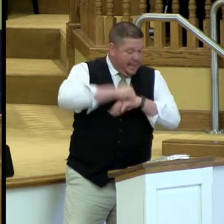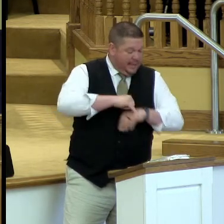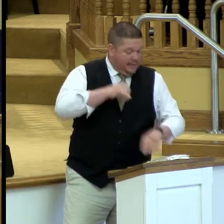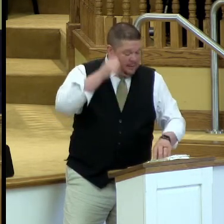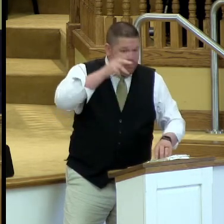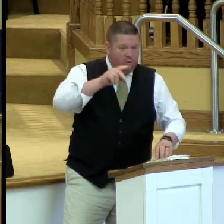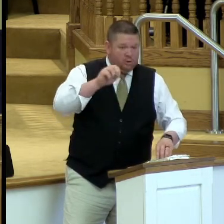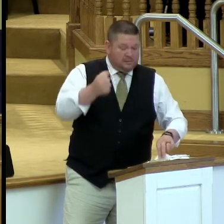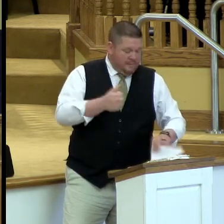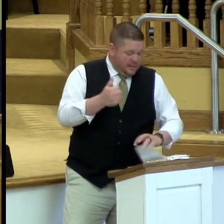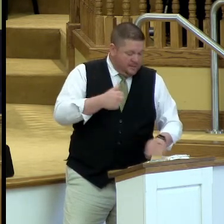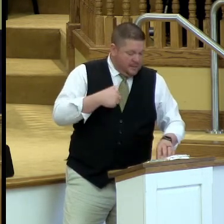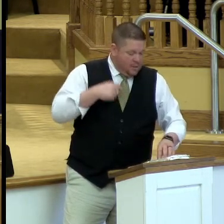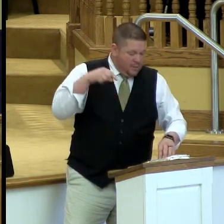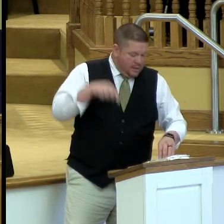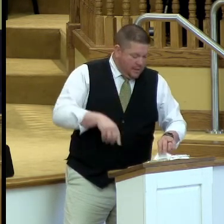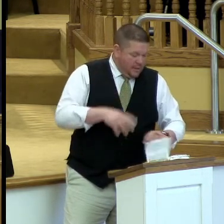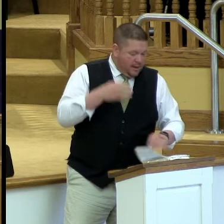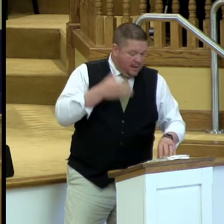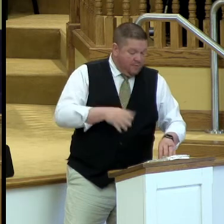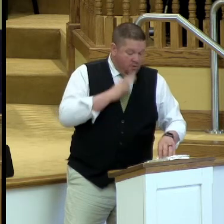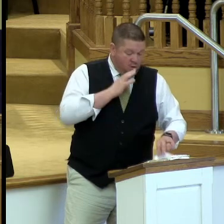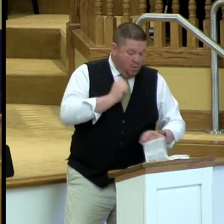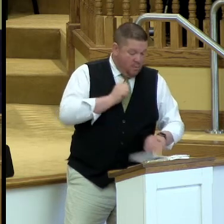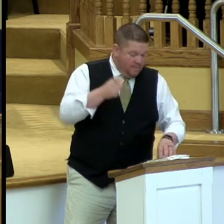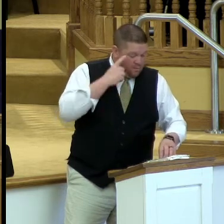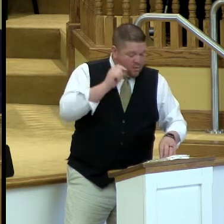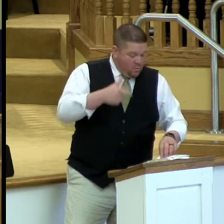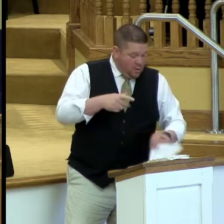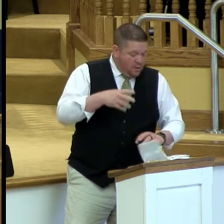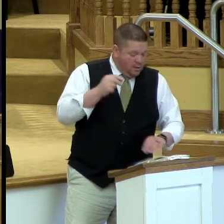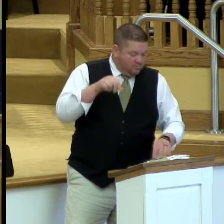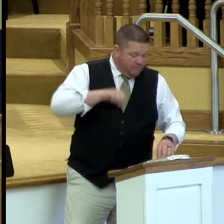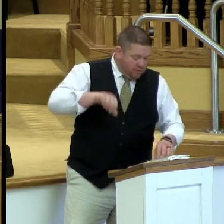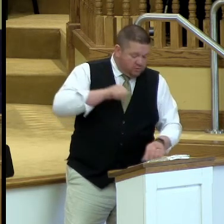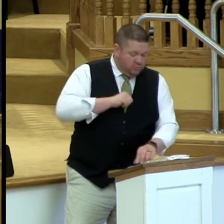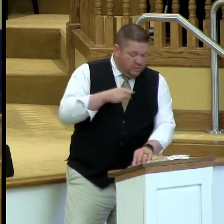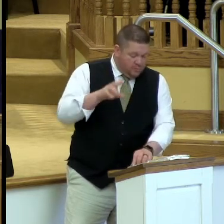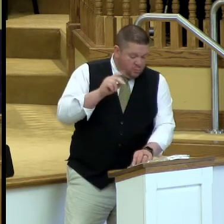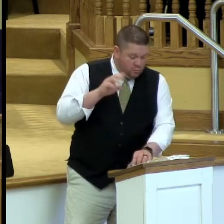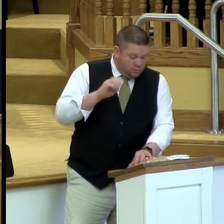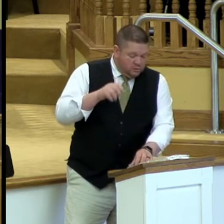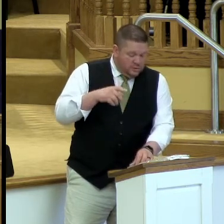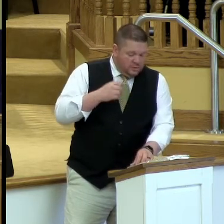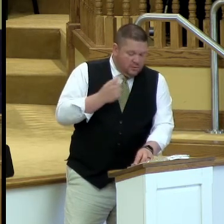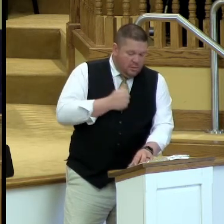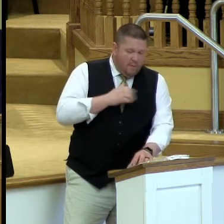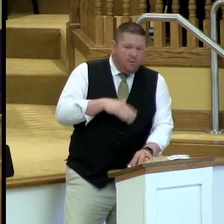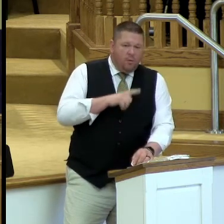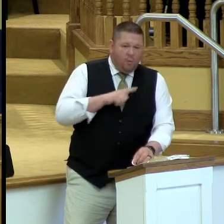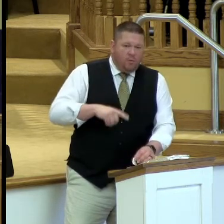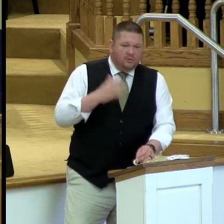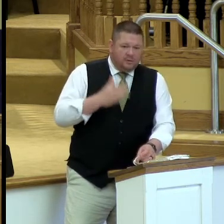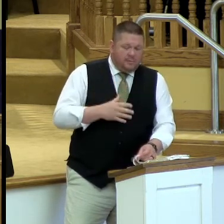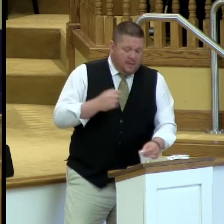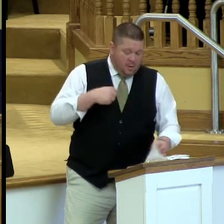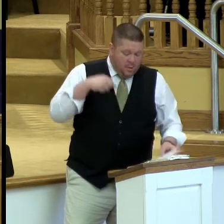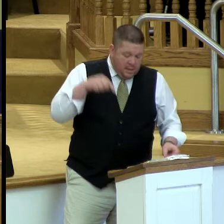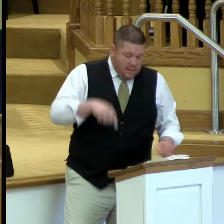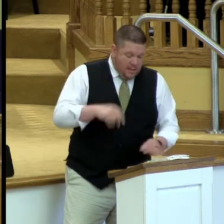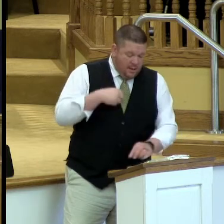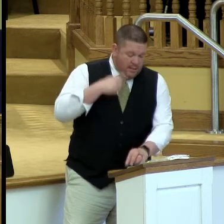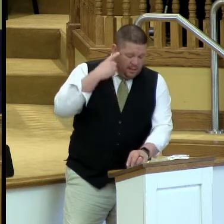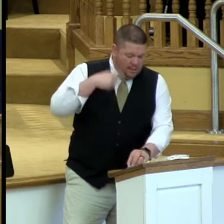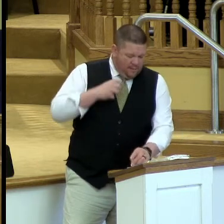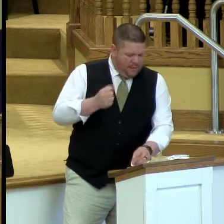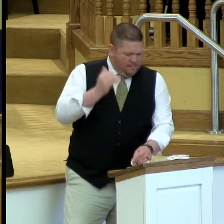in Brother Coon's basement, I went down after talking to him for a little bit and just fellowshipping and just loving on the Lord some. I went